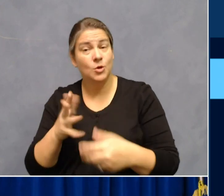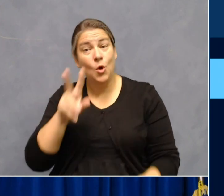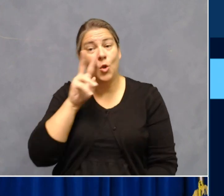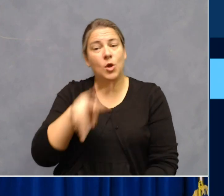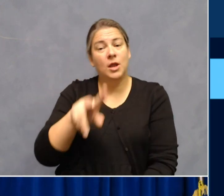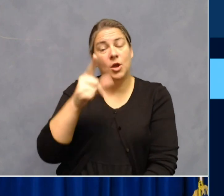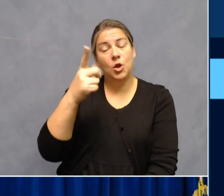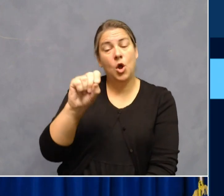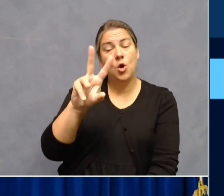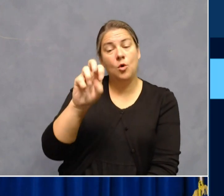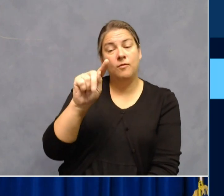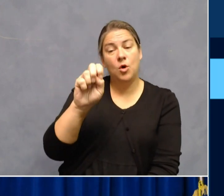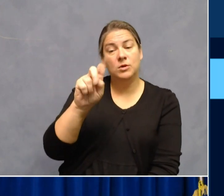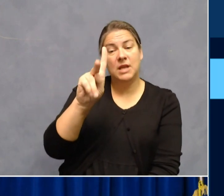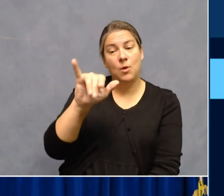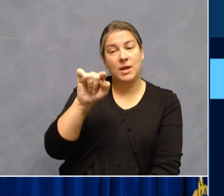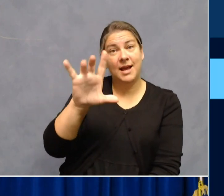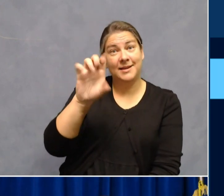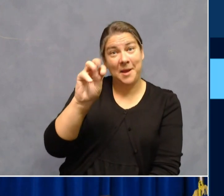for voting areas.